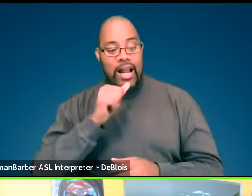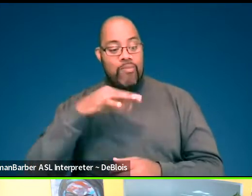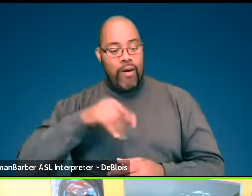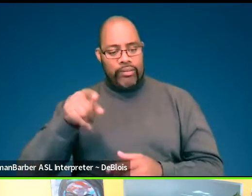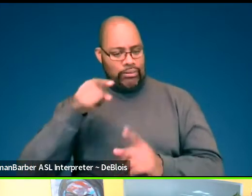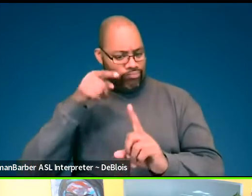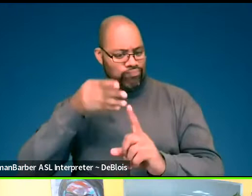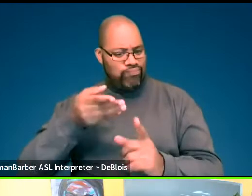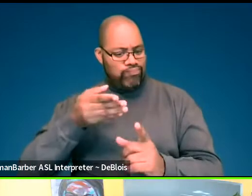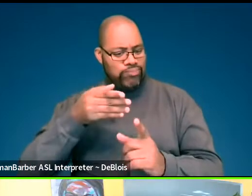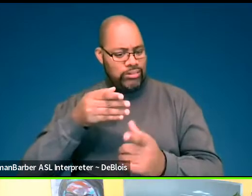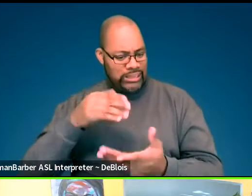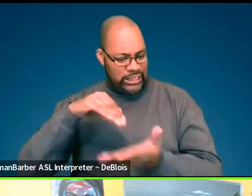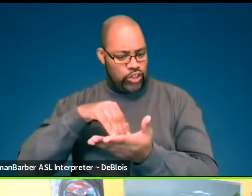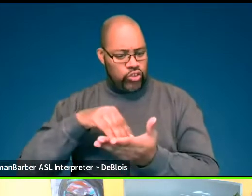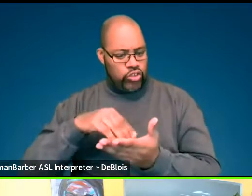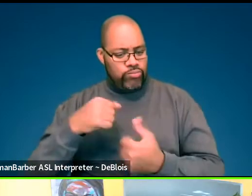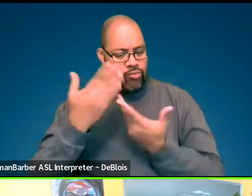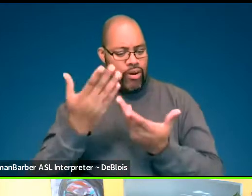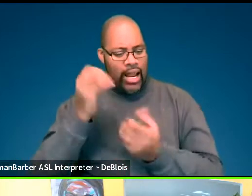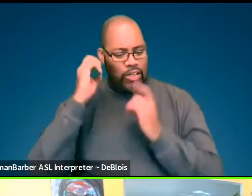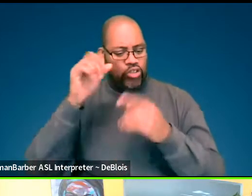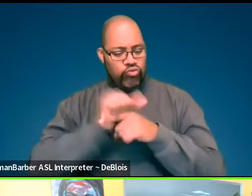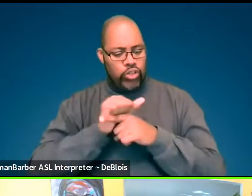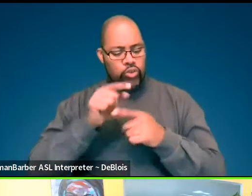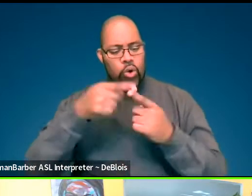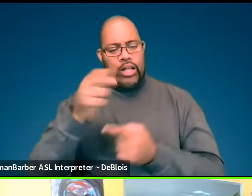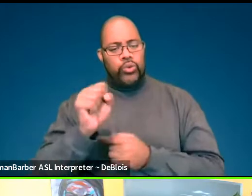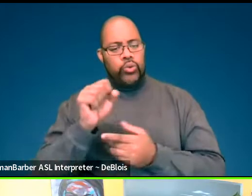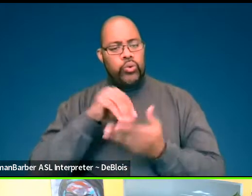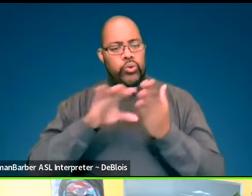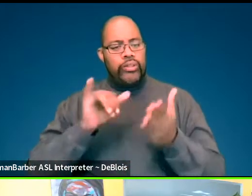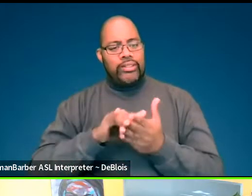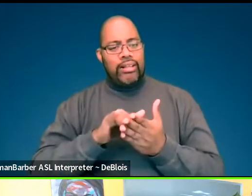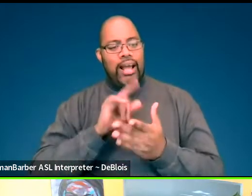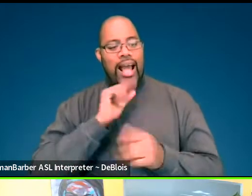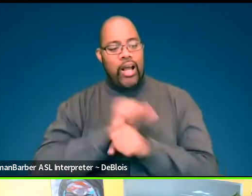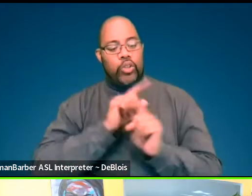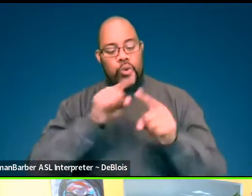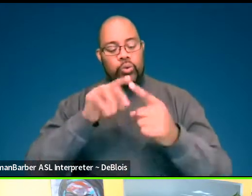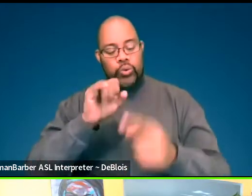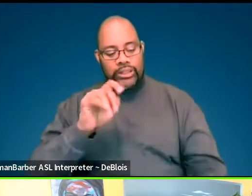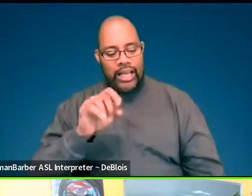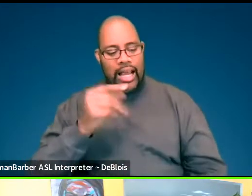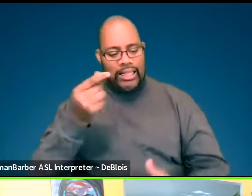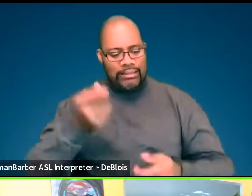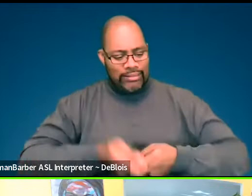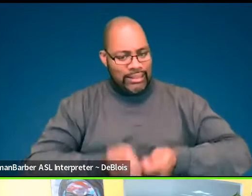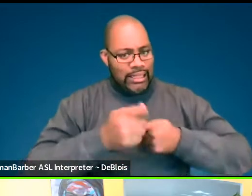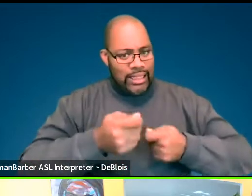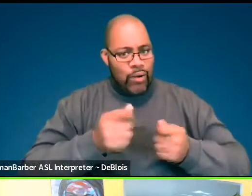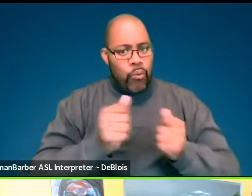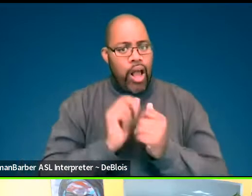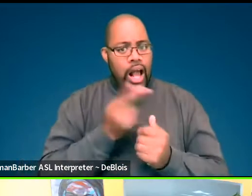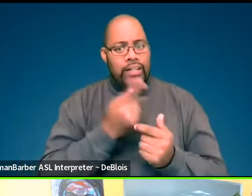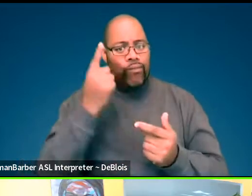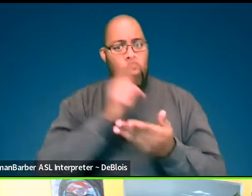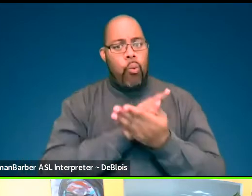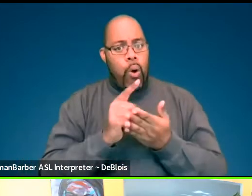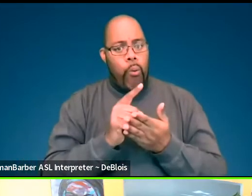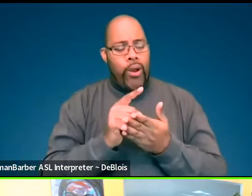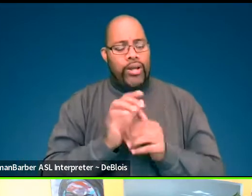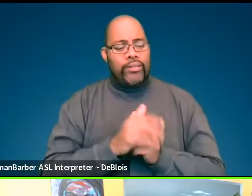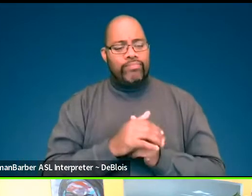on providing educational training to high school students that actually come out to the site and excavate alongside us for a week.